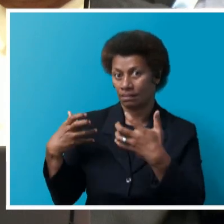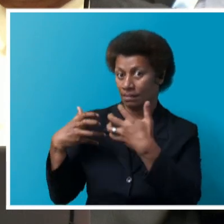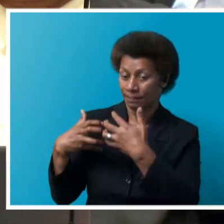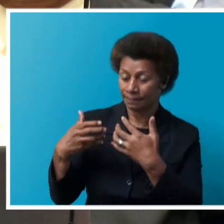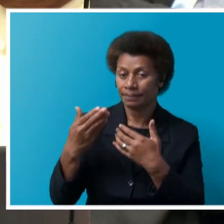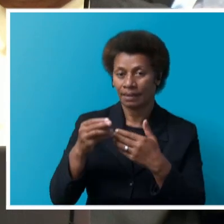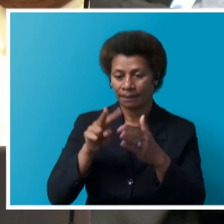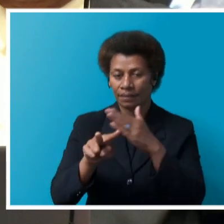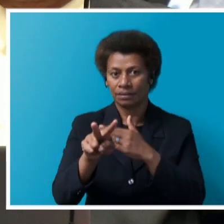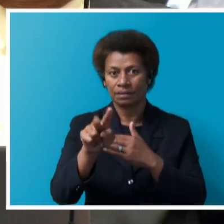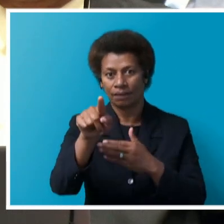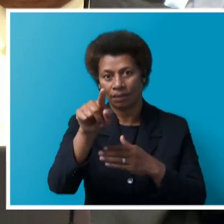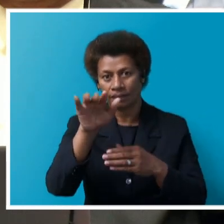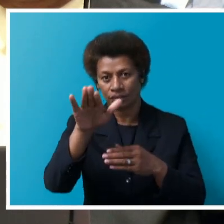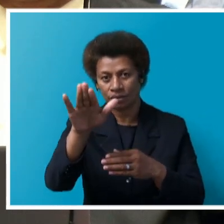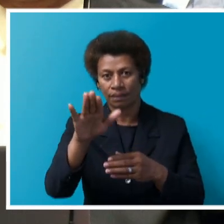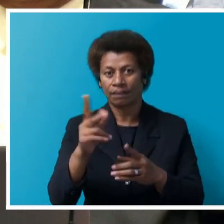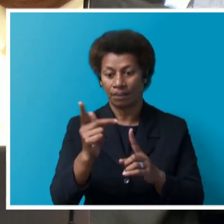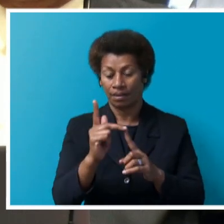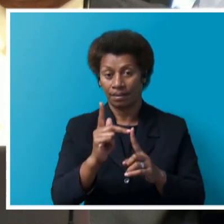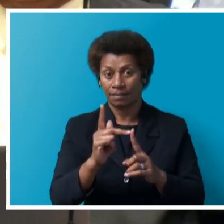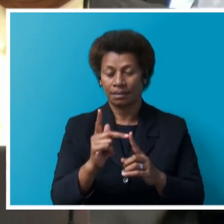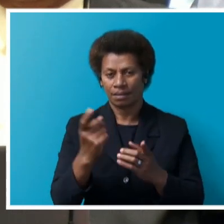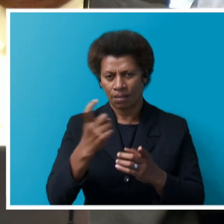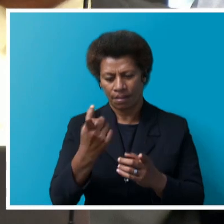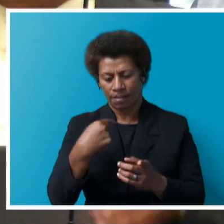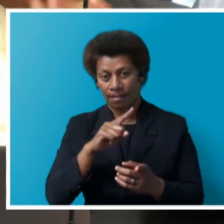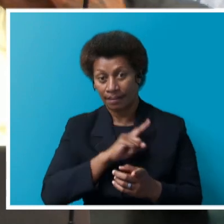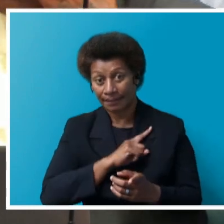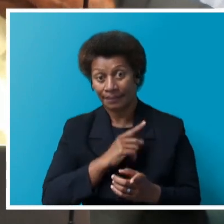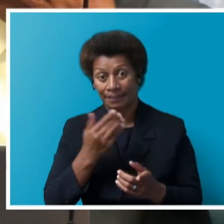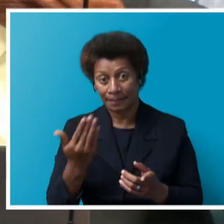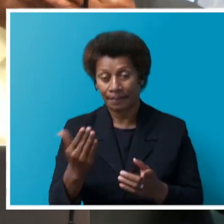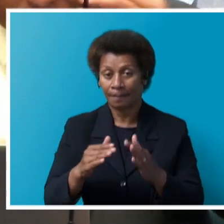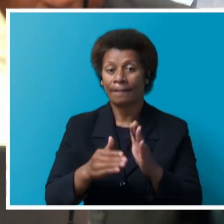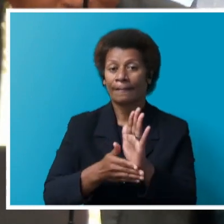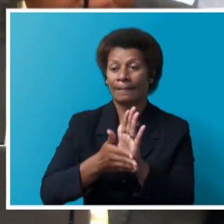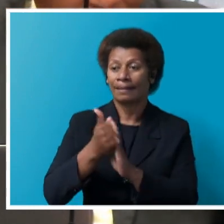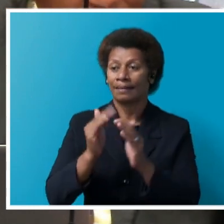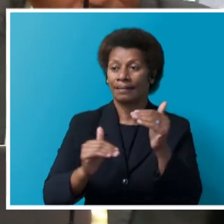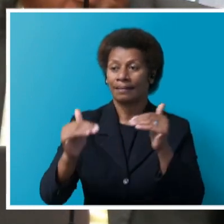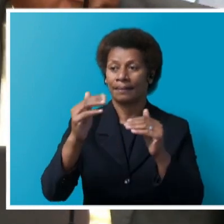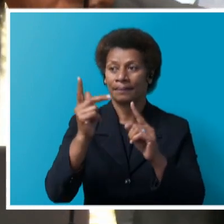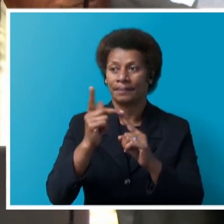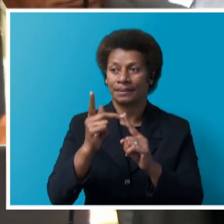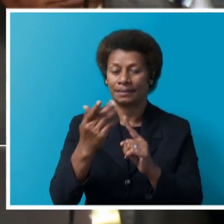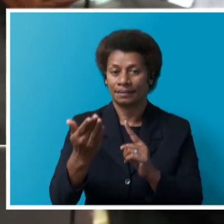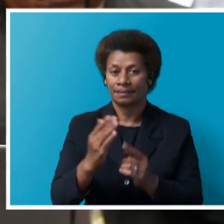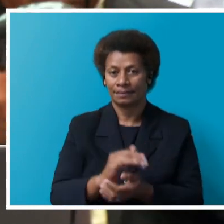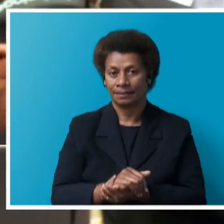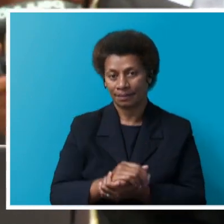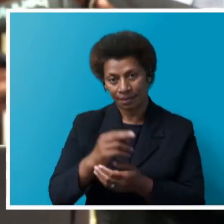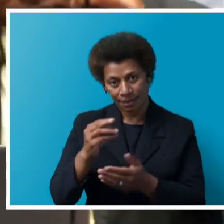future, one that transcends politics and calls us to a higher purpose. His Excellency's service to the